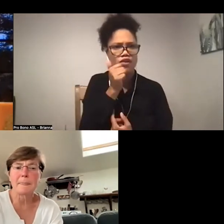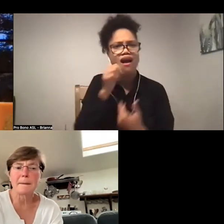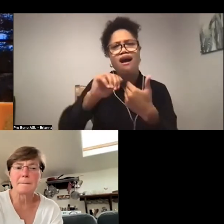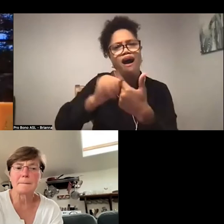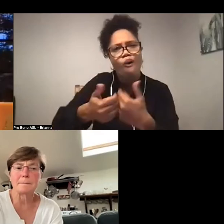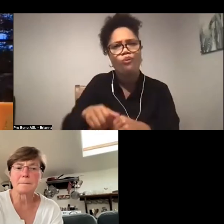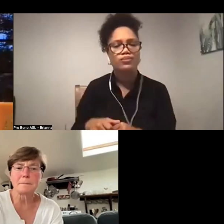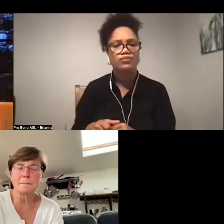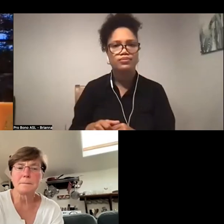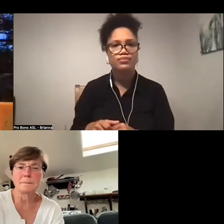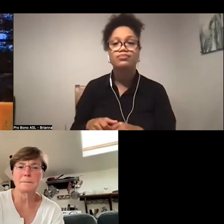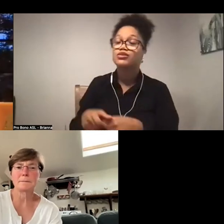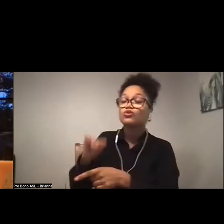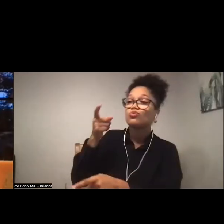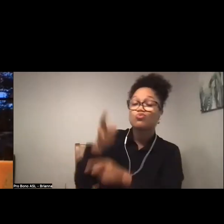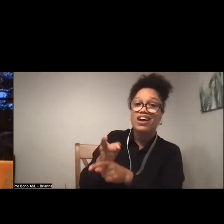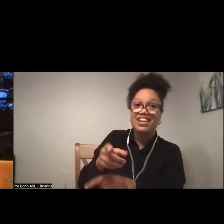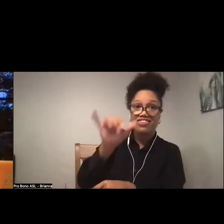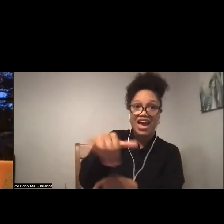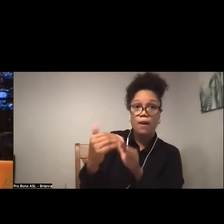And that mutuality